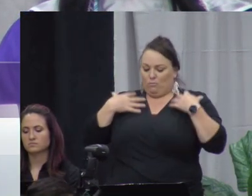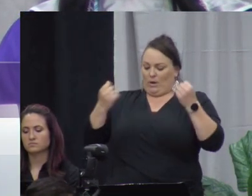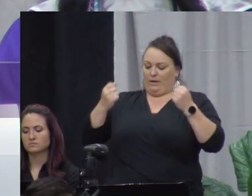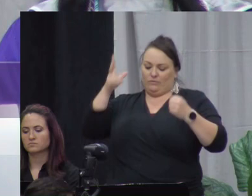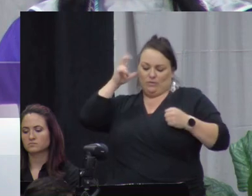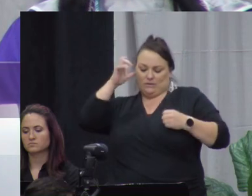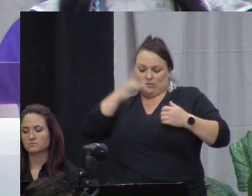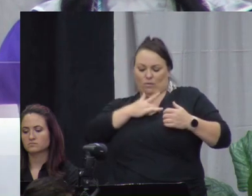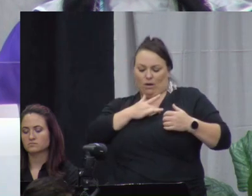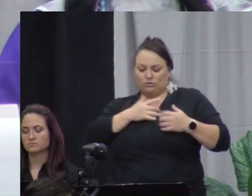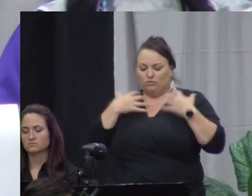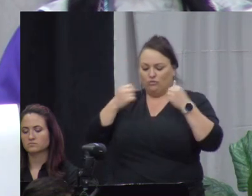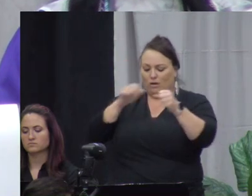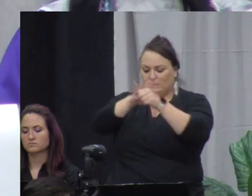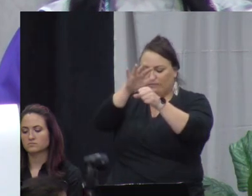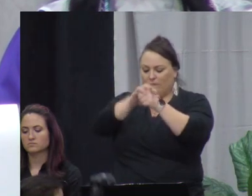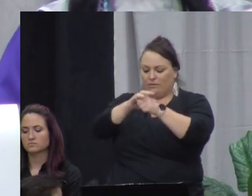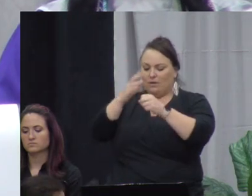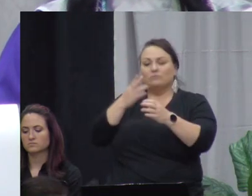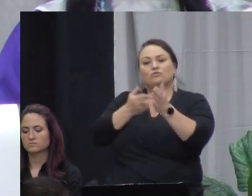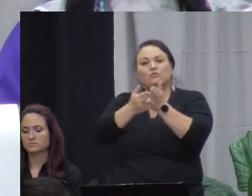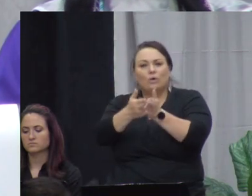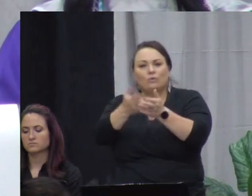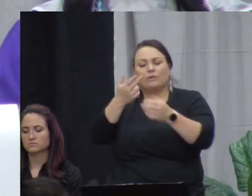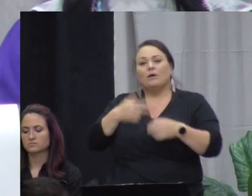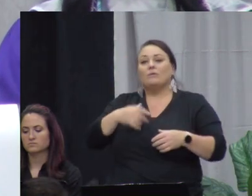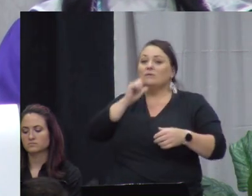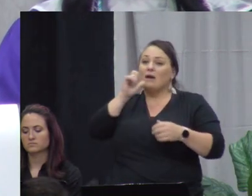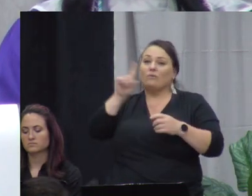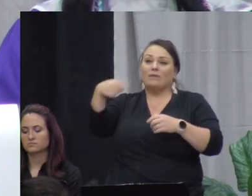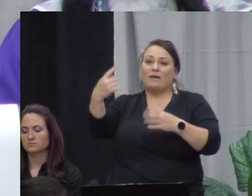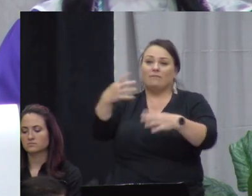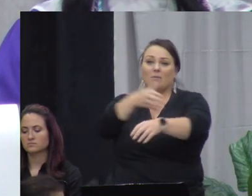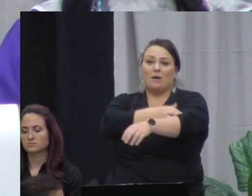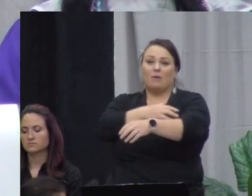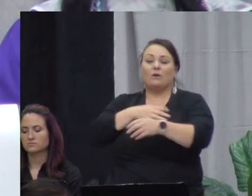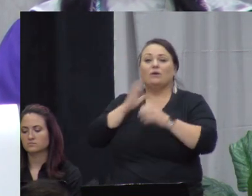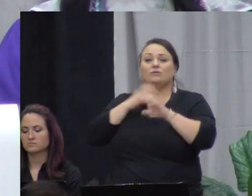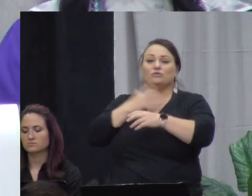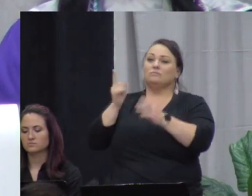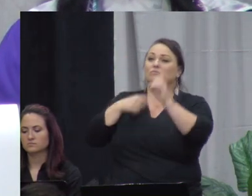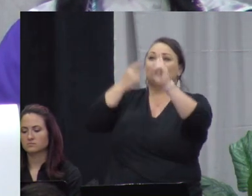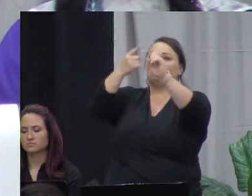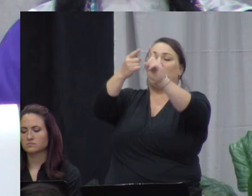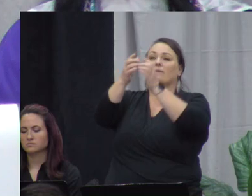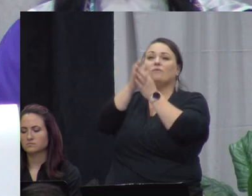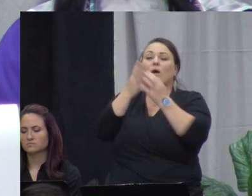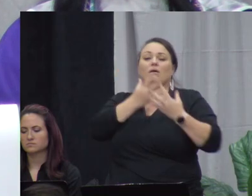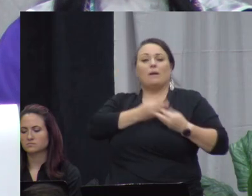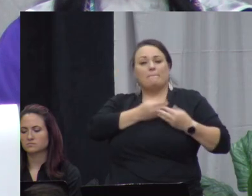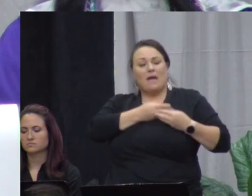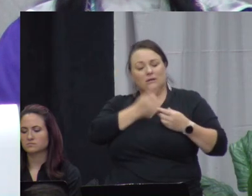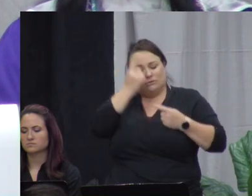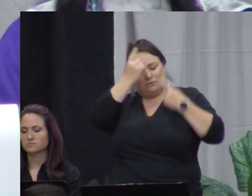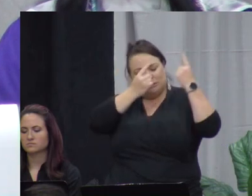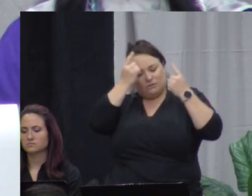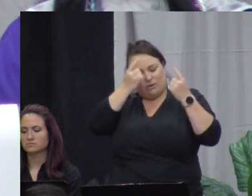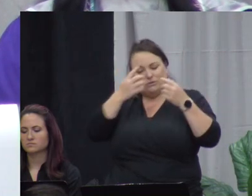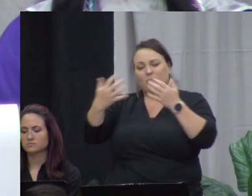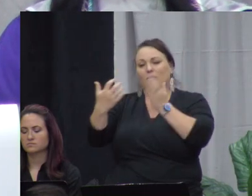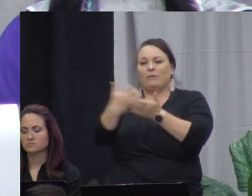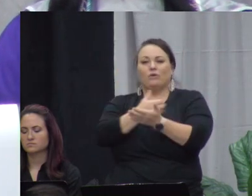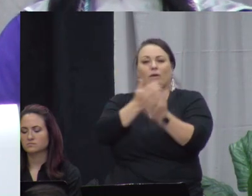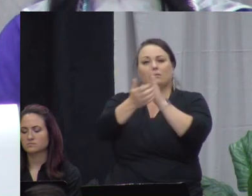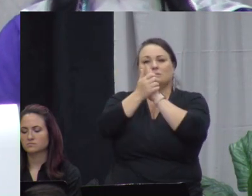and integrity. We may not have the power to inspire their entire world to strive for compassion and consideration. We've earned the skills